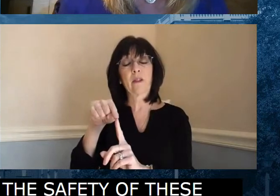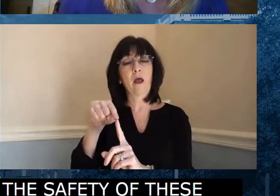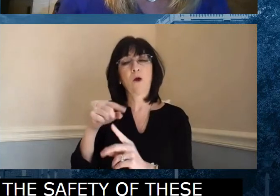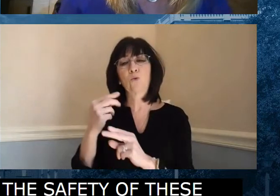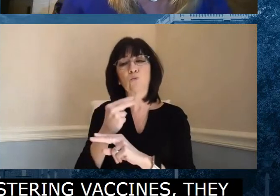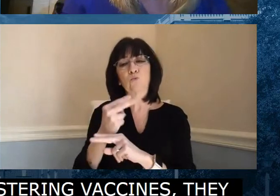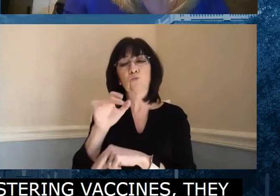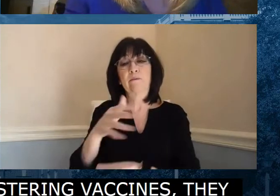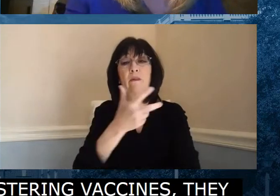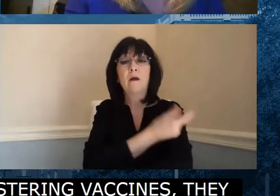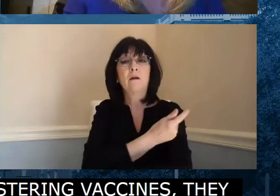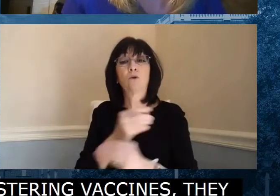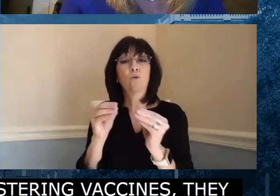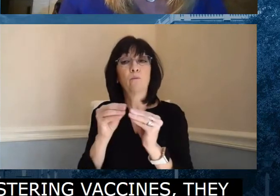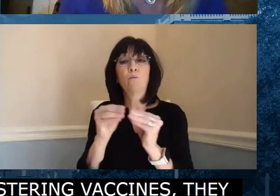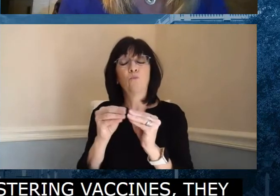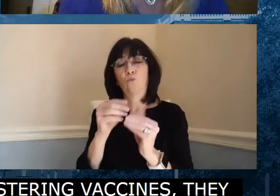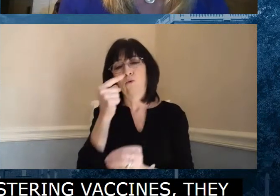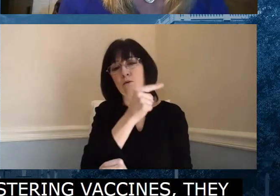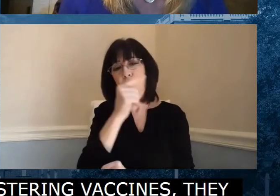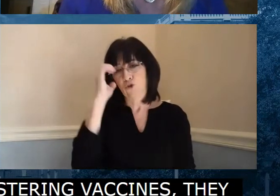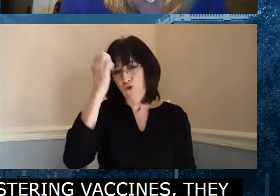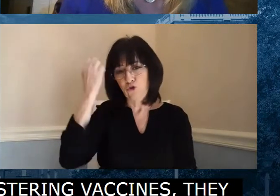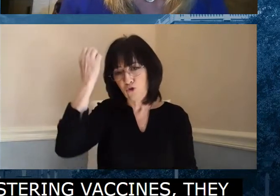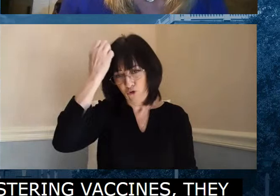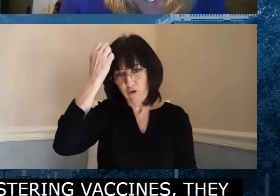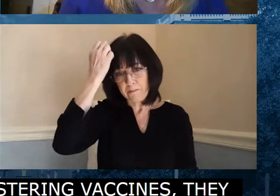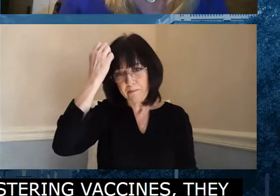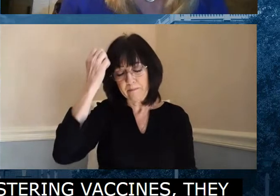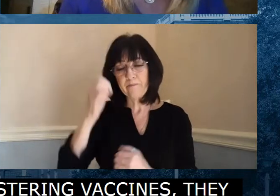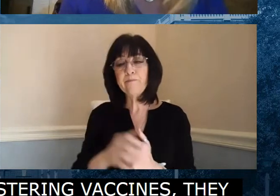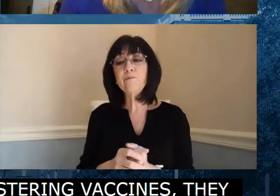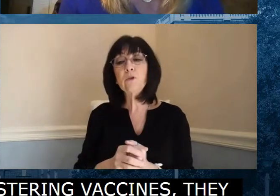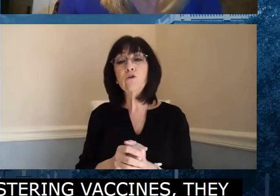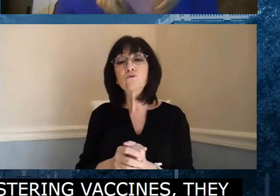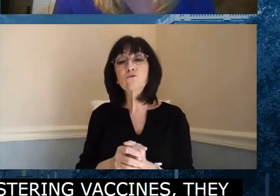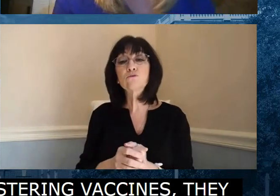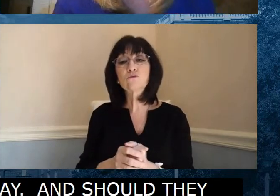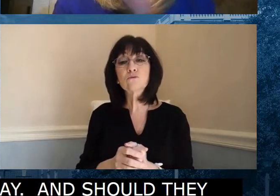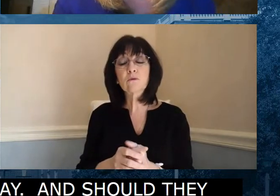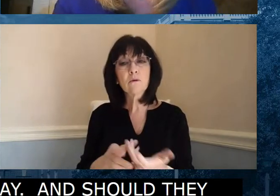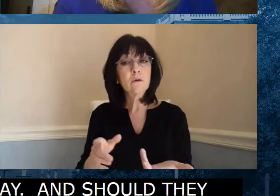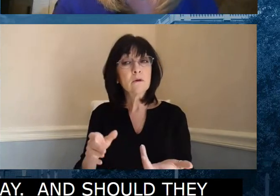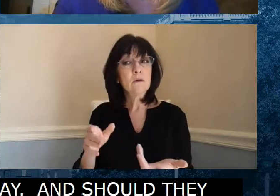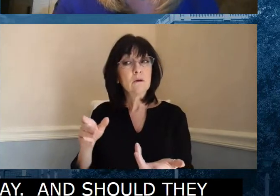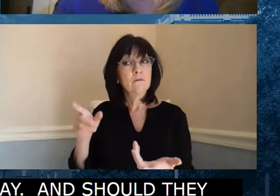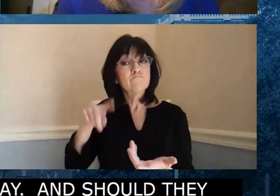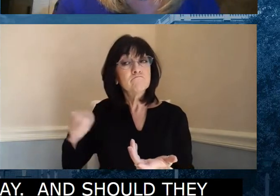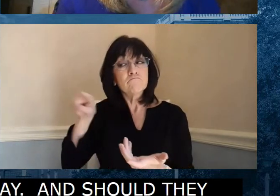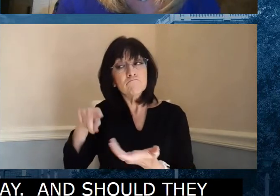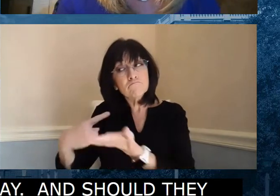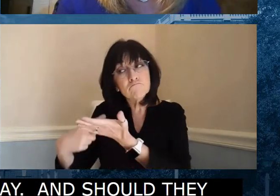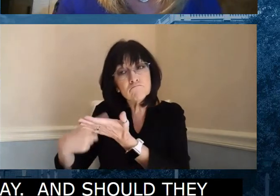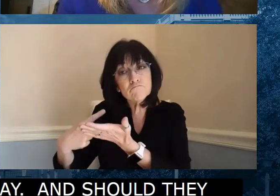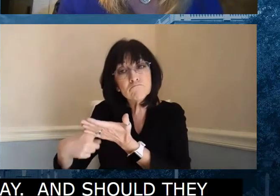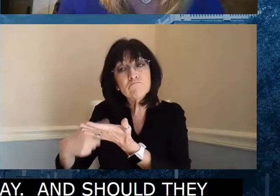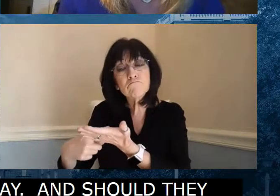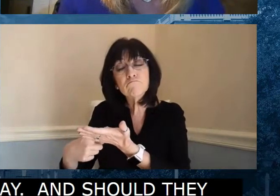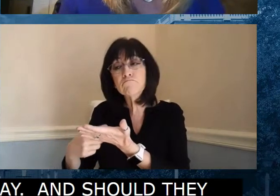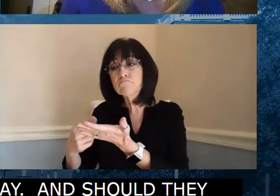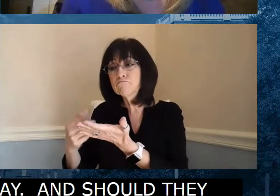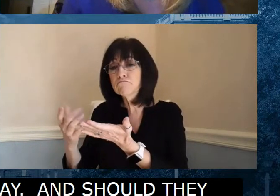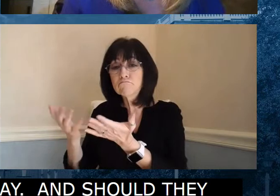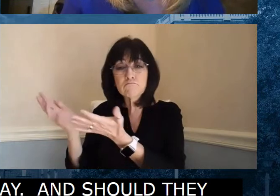Friday. And should they recommend lifting the pause, people should feel confident about being vaccinated with the